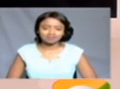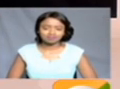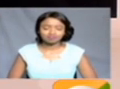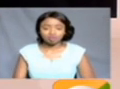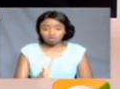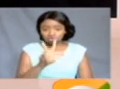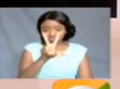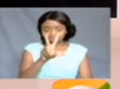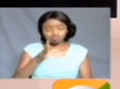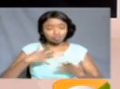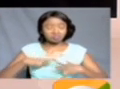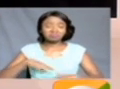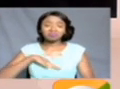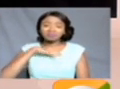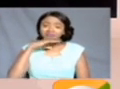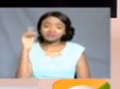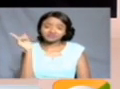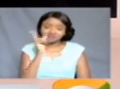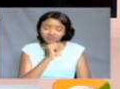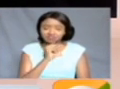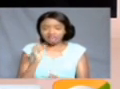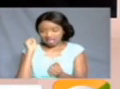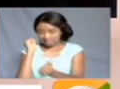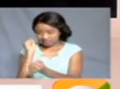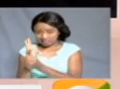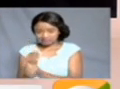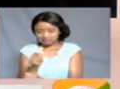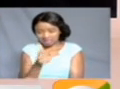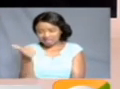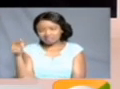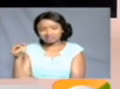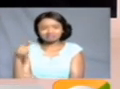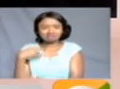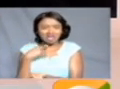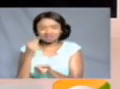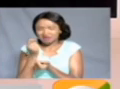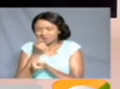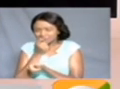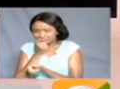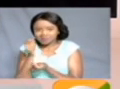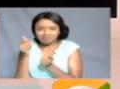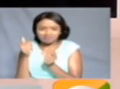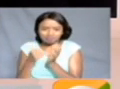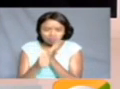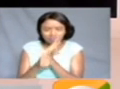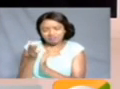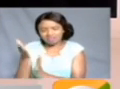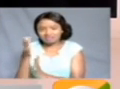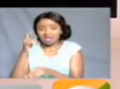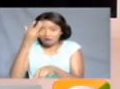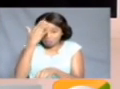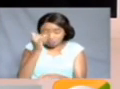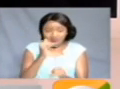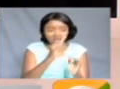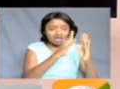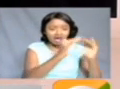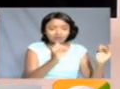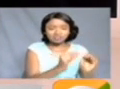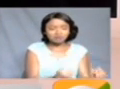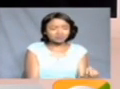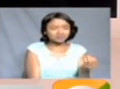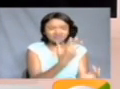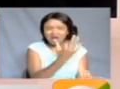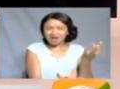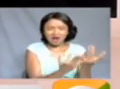two people have died while 13 others sustained serious burns after a fierce fire gutted several houses at commercial